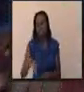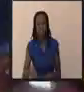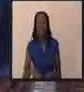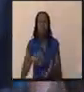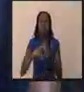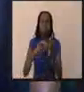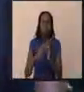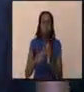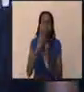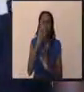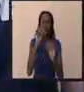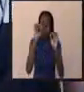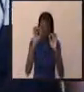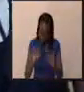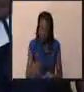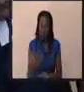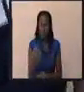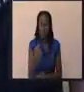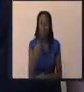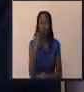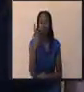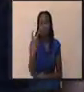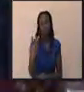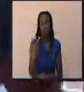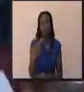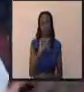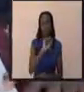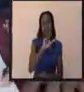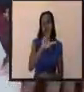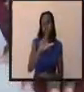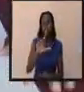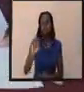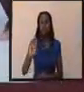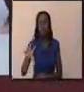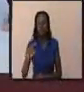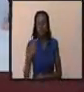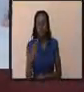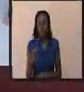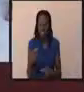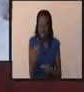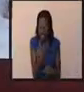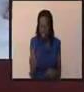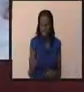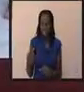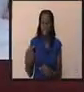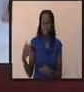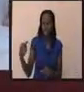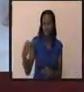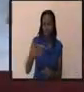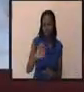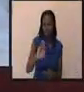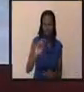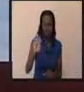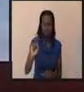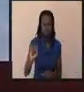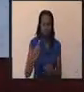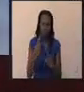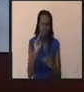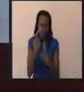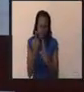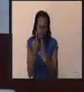can have two alleles for each gene. One from the sperm and one from the